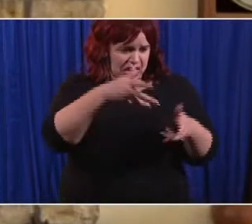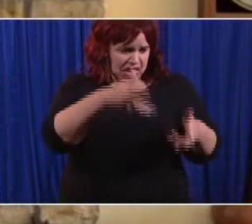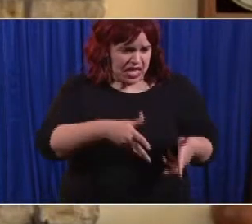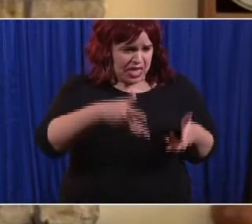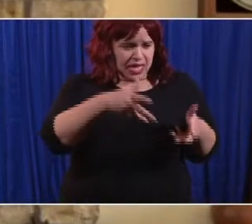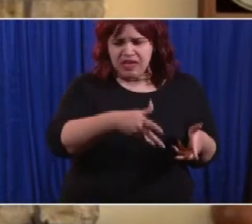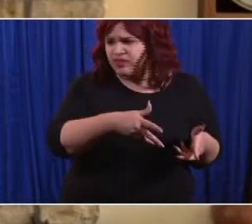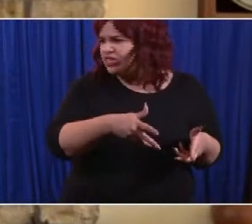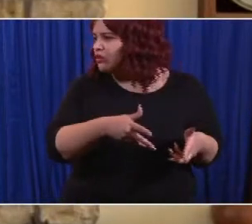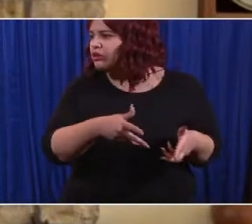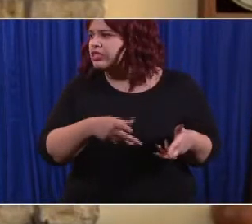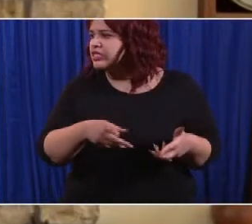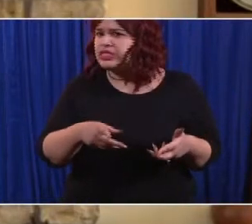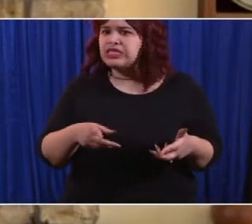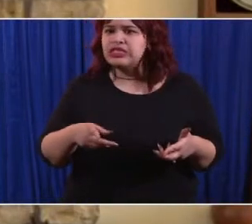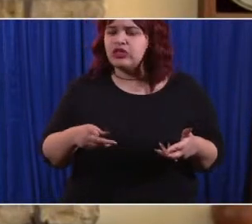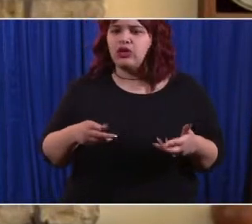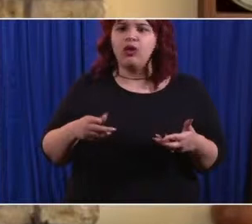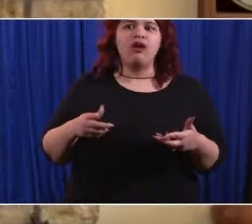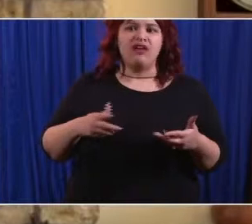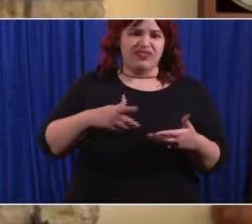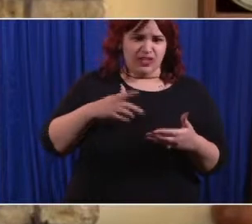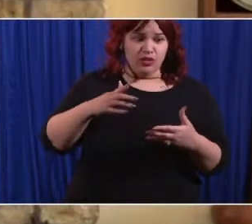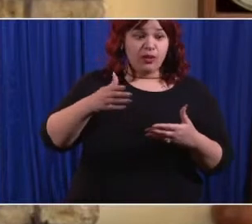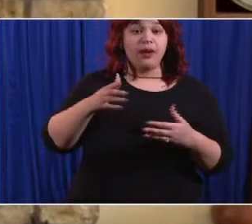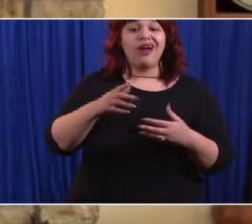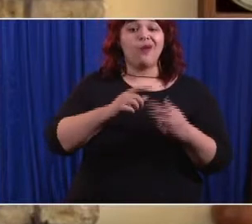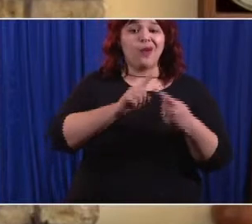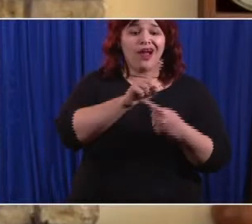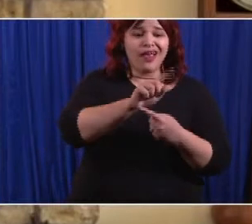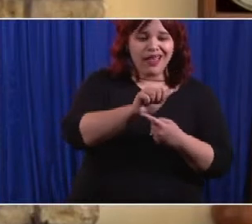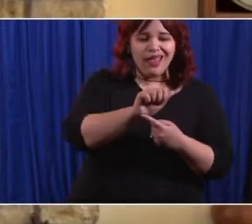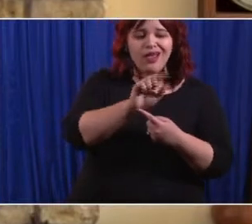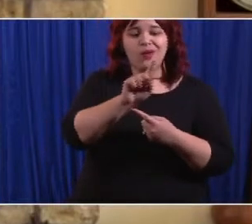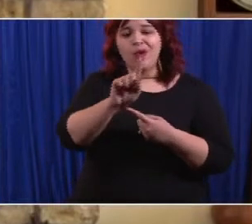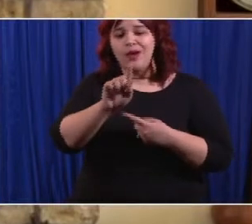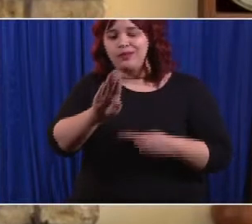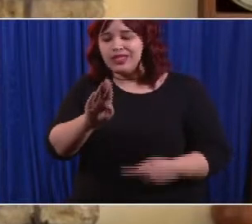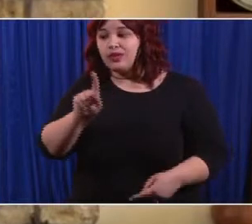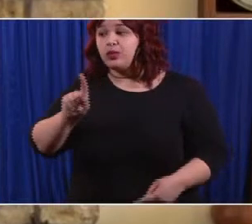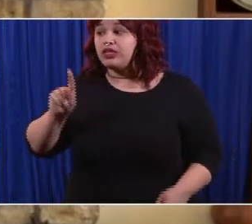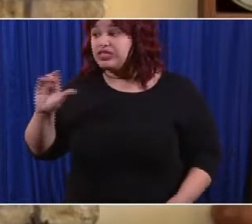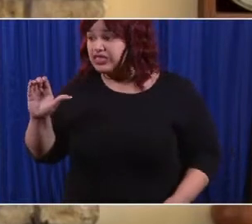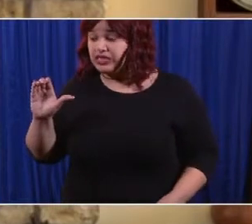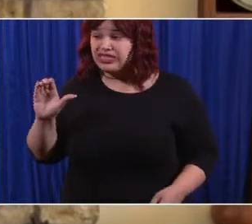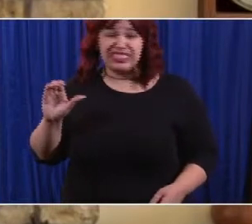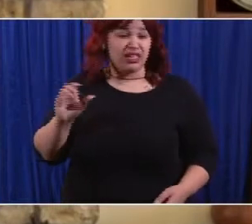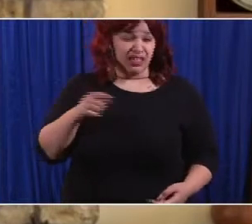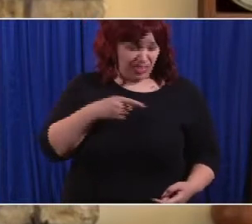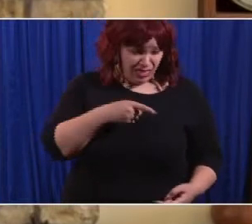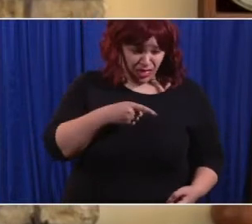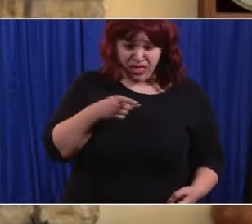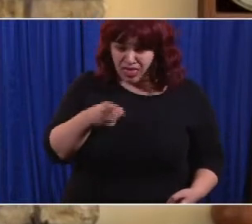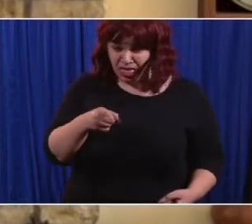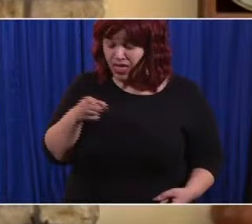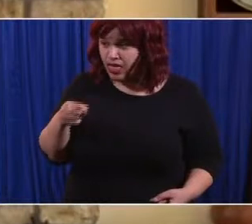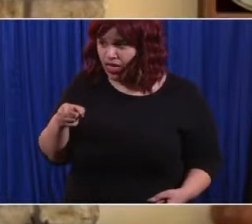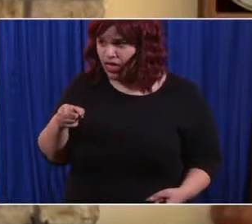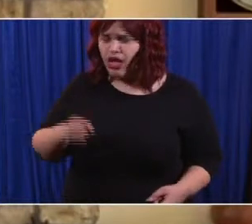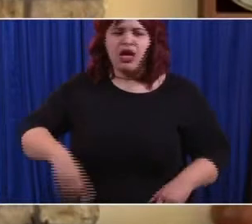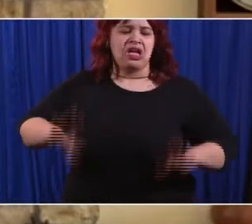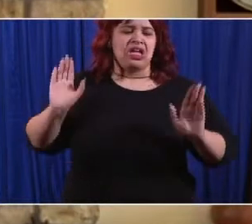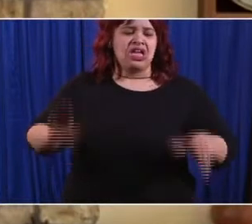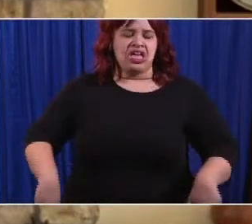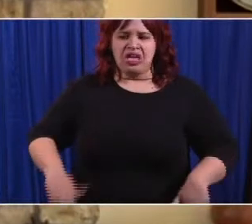someone immediately in the eligible group to take them, that they're going to give them to their employees. Do you have a problem